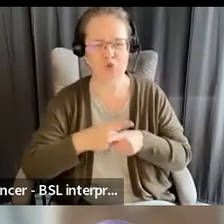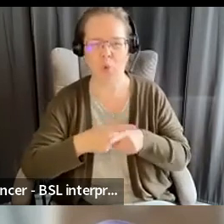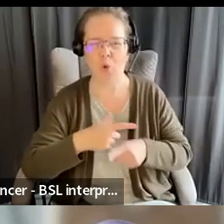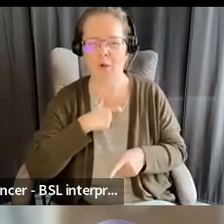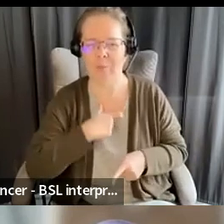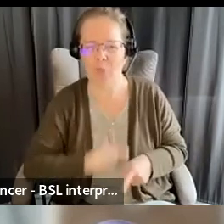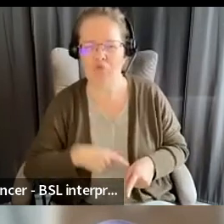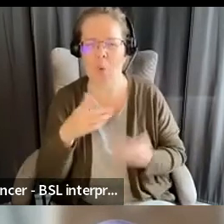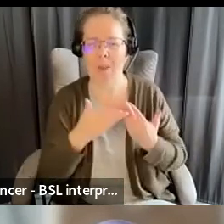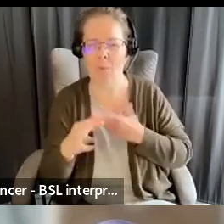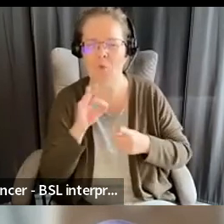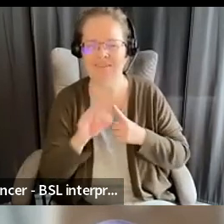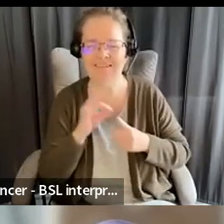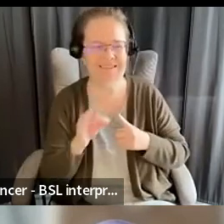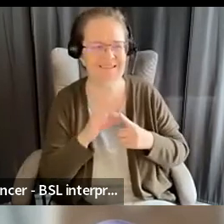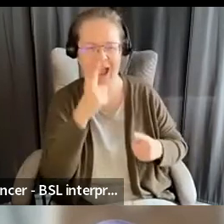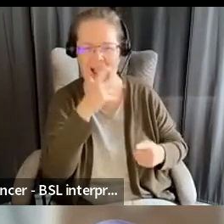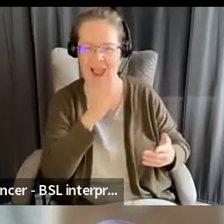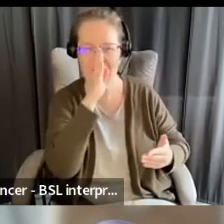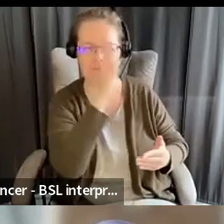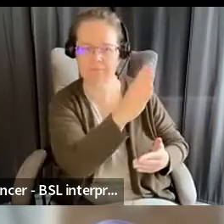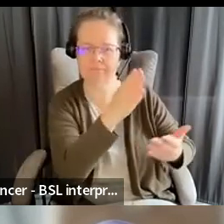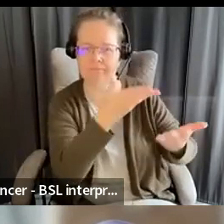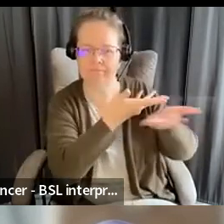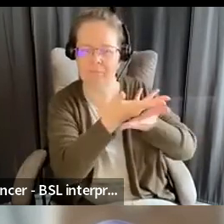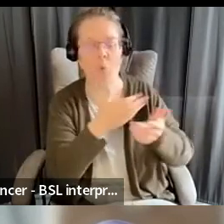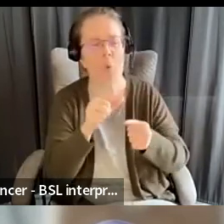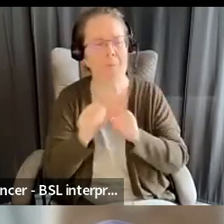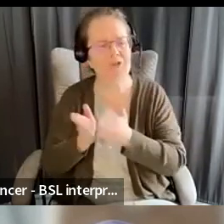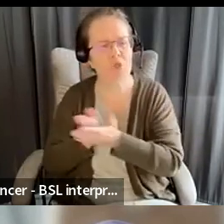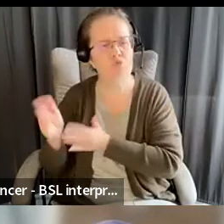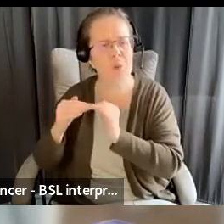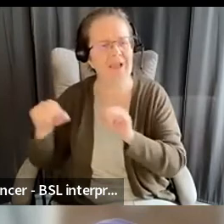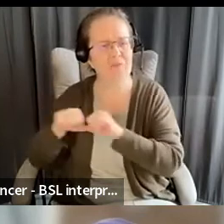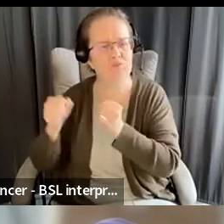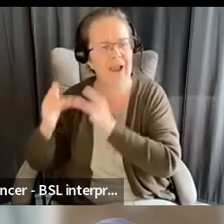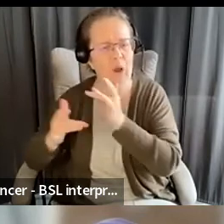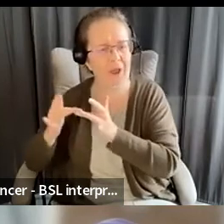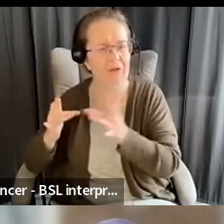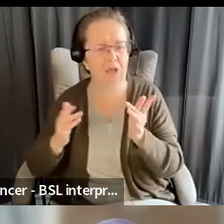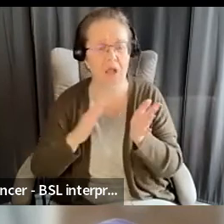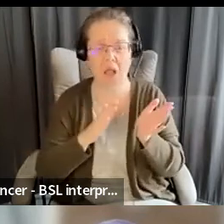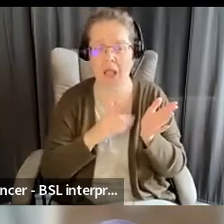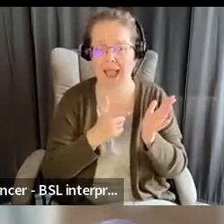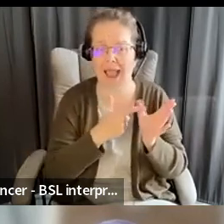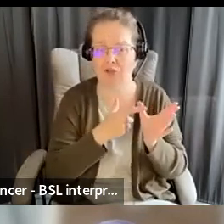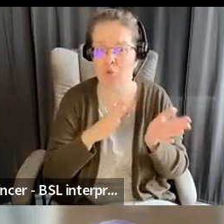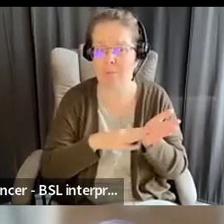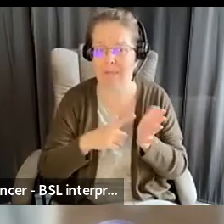detail? Or is it better to go through the Even Break website? Like, I don't know, Andrew Mack, perhaps for